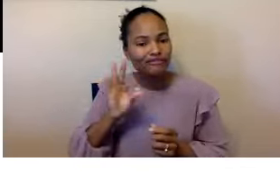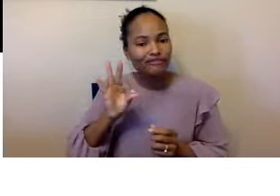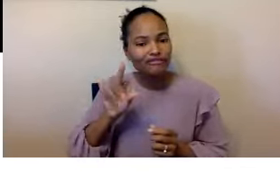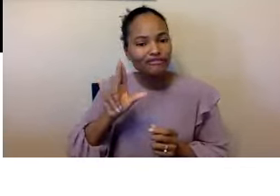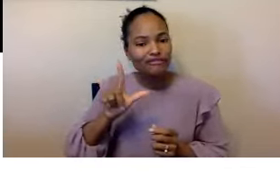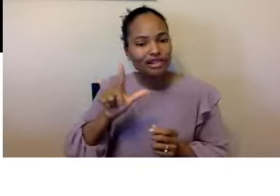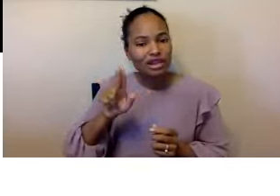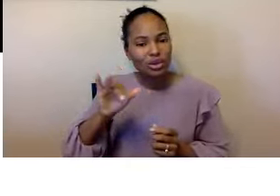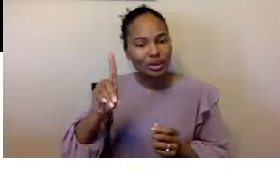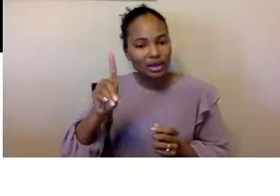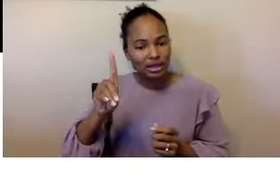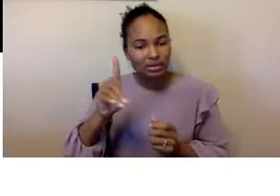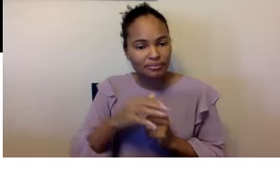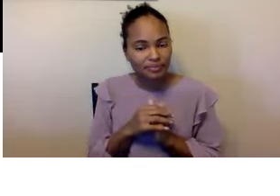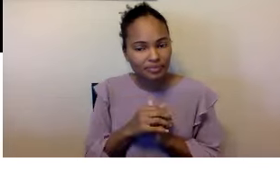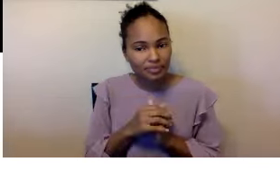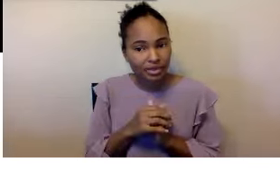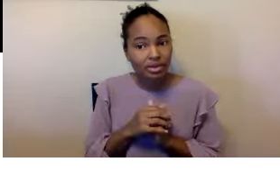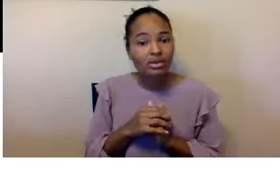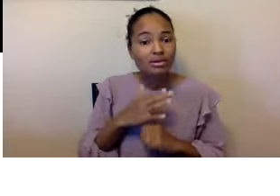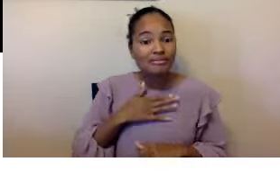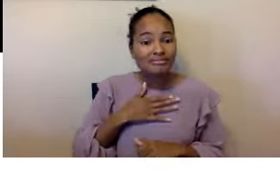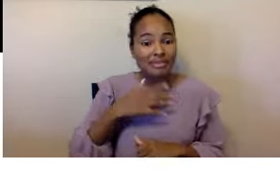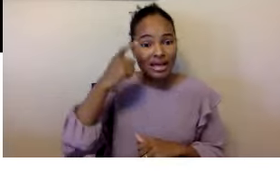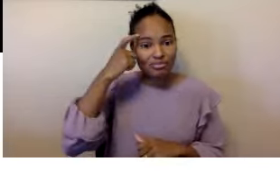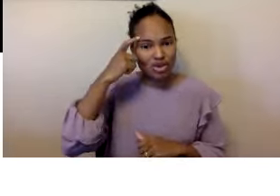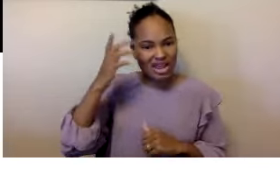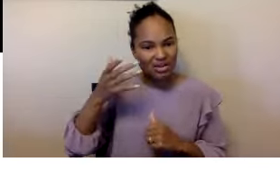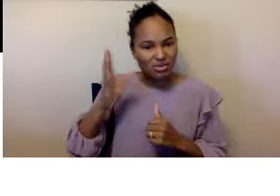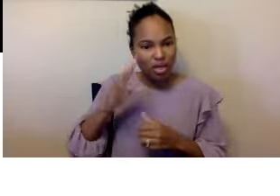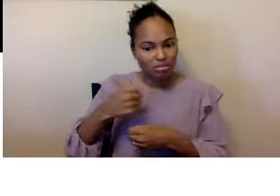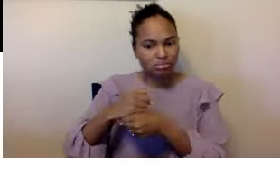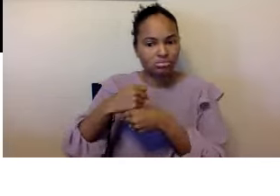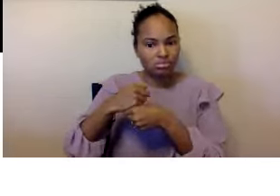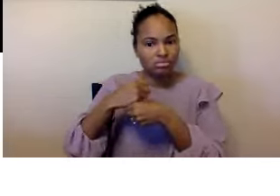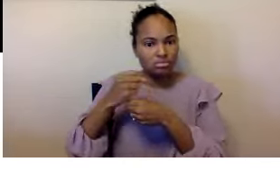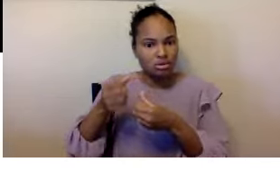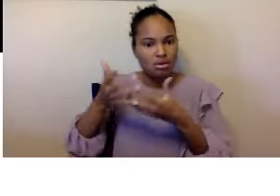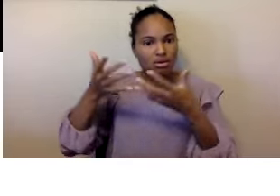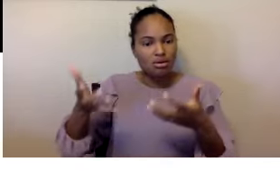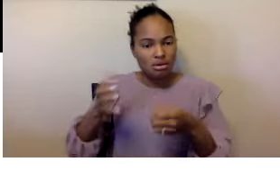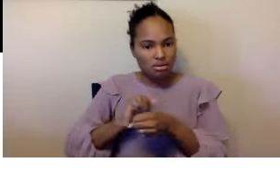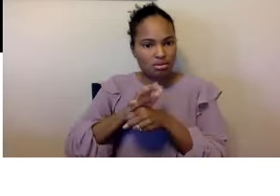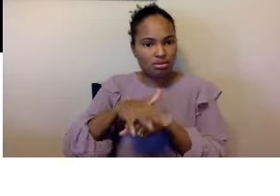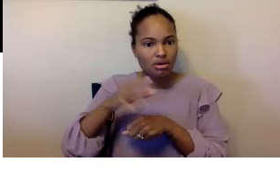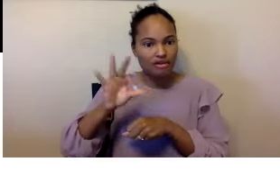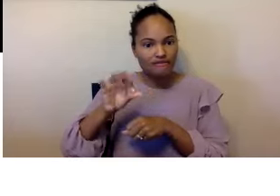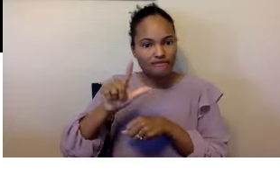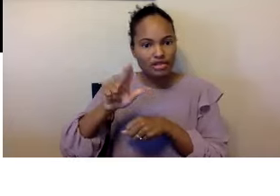is producing. As an individual who is African American